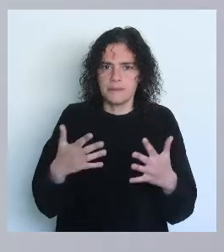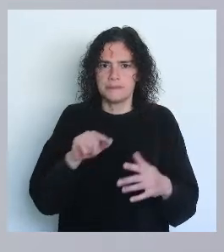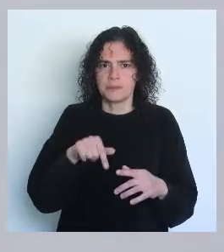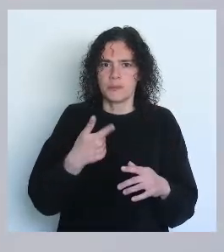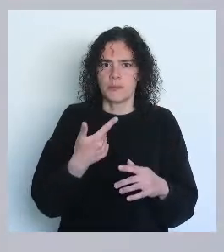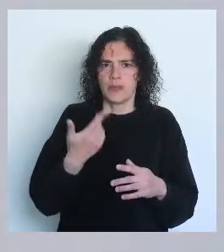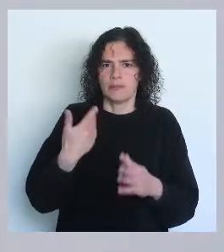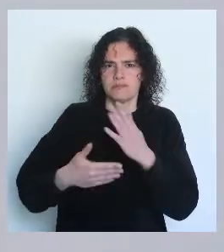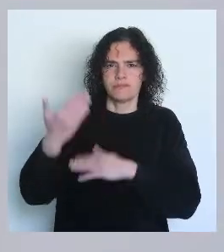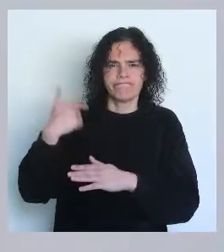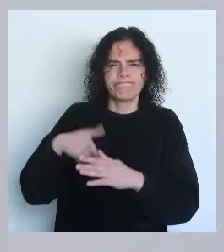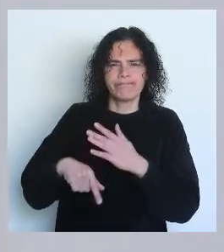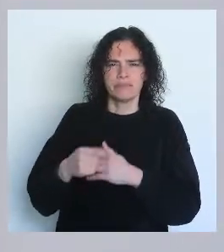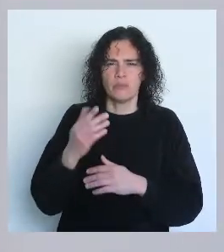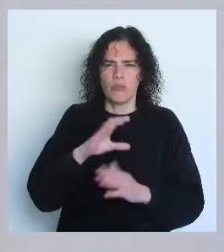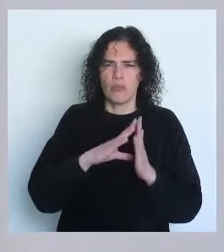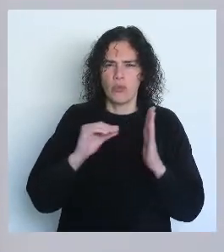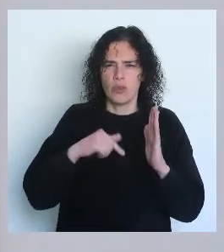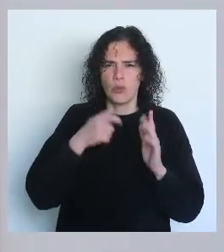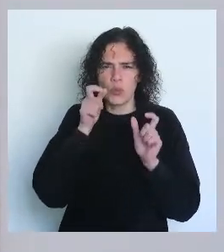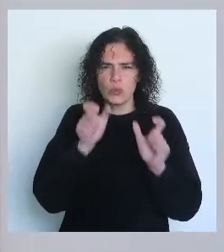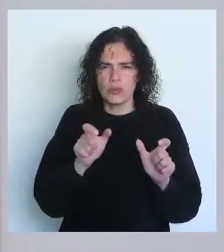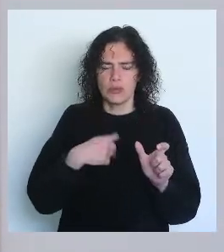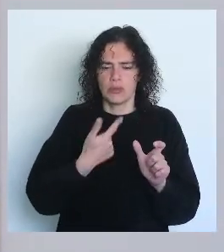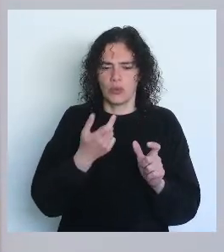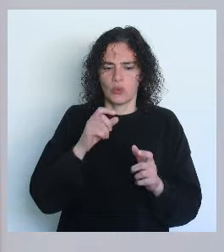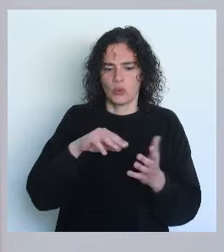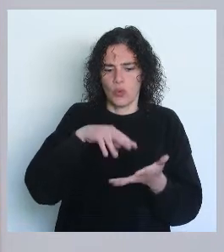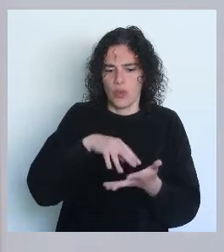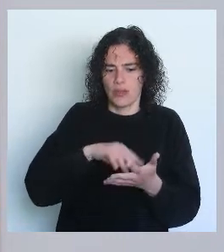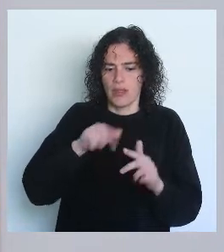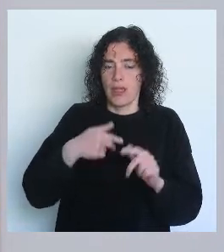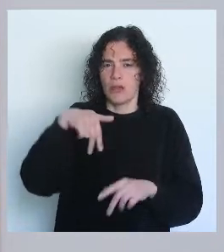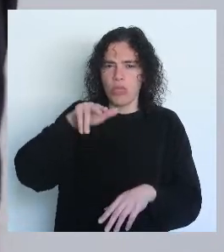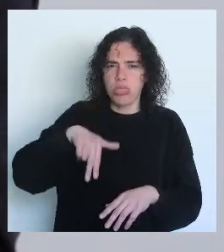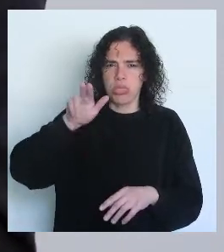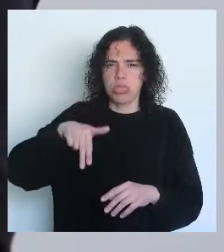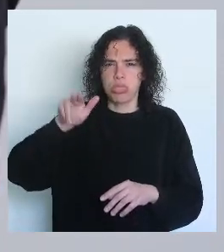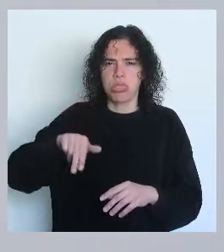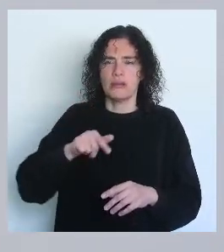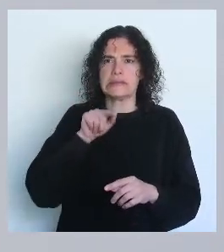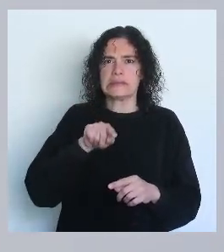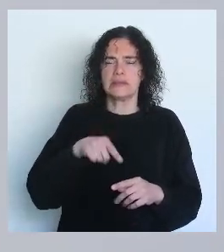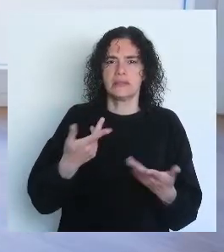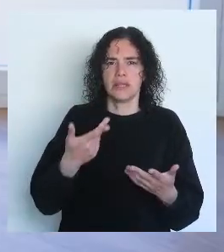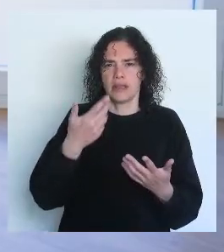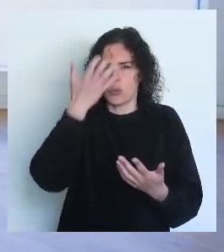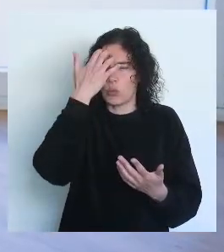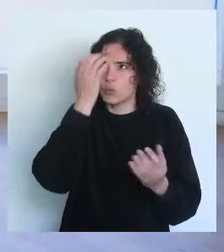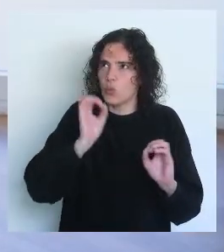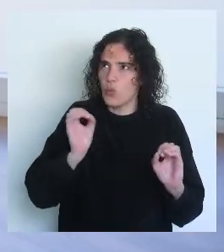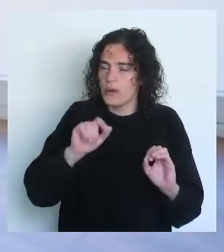model, Apollonian model, controlled and cold, and then the brushstroke, which is